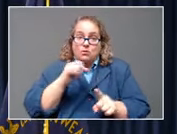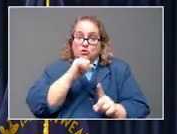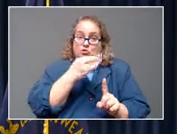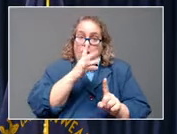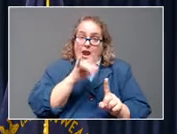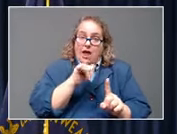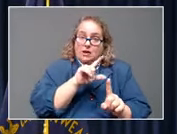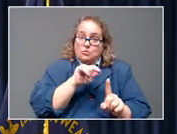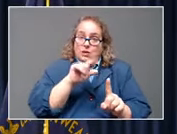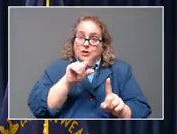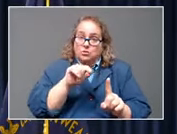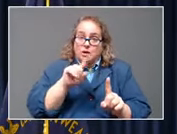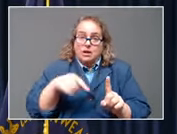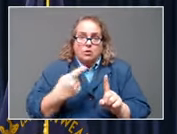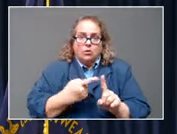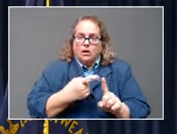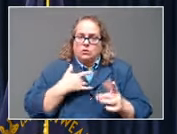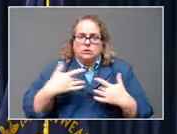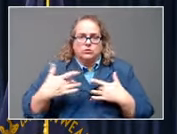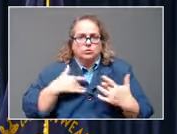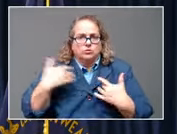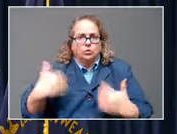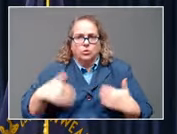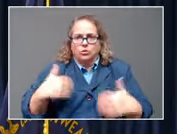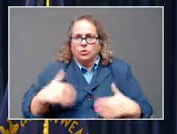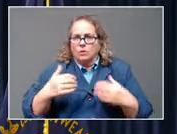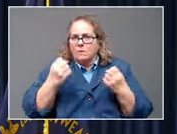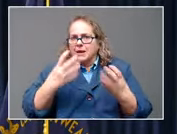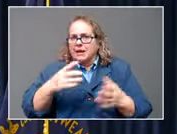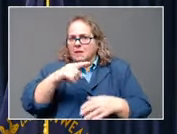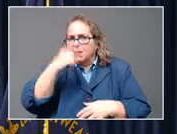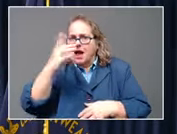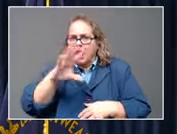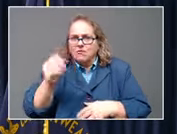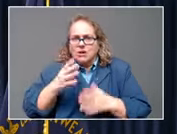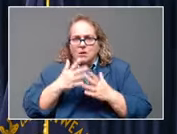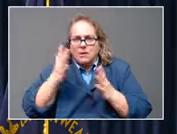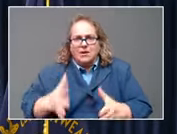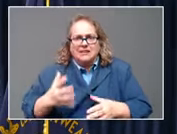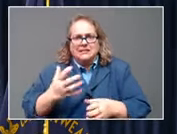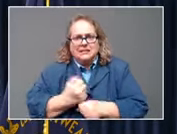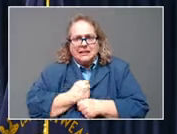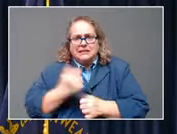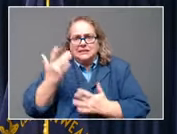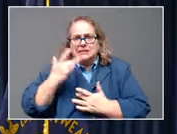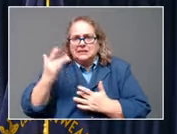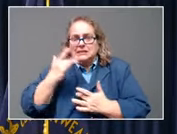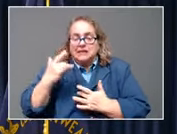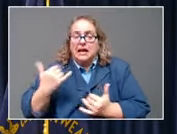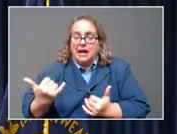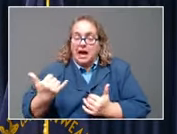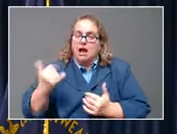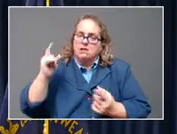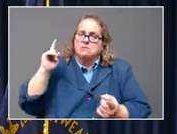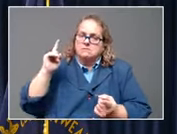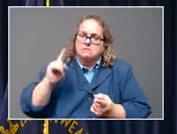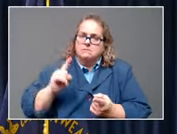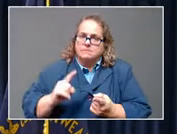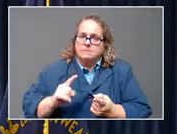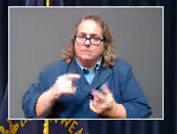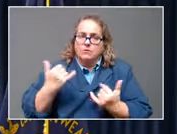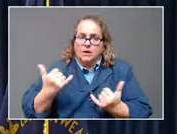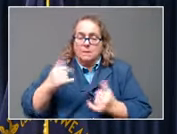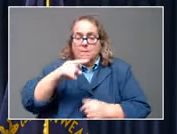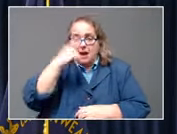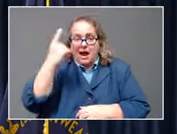when they were so concerning, in a very positive way. As of today, Black and African-American Kentuckians make